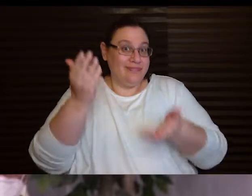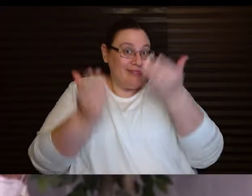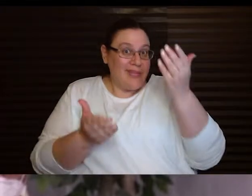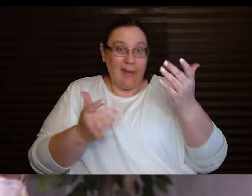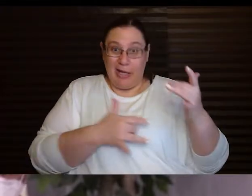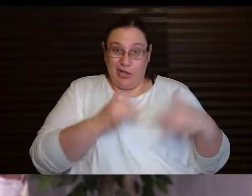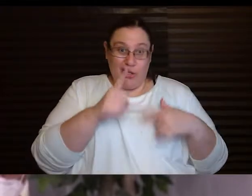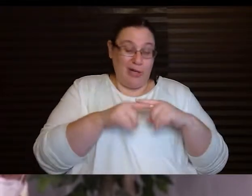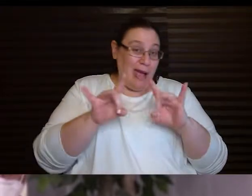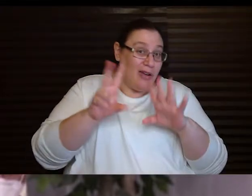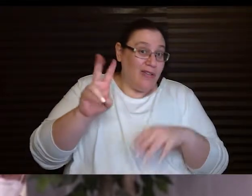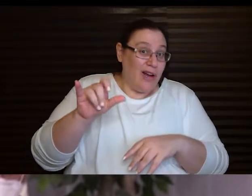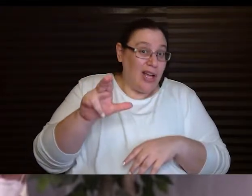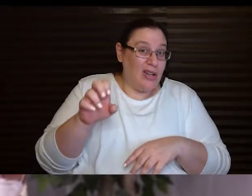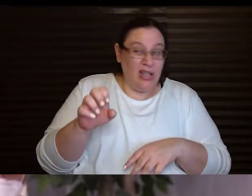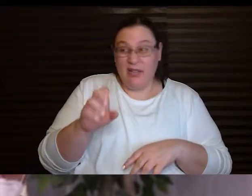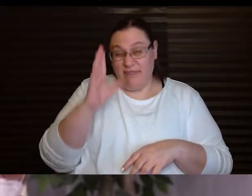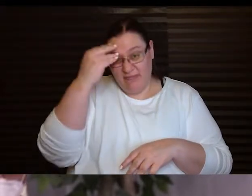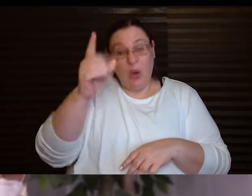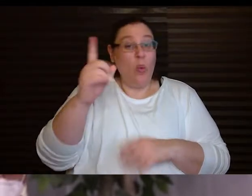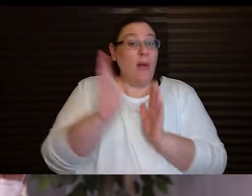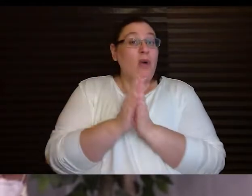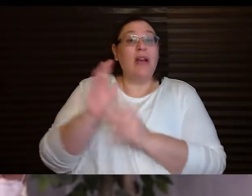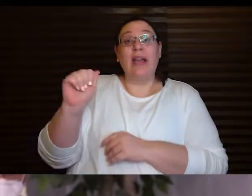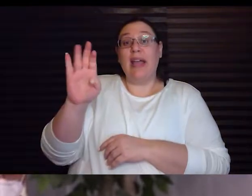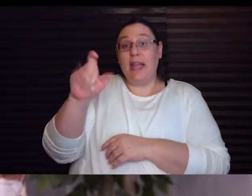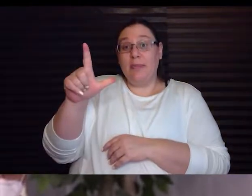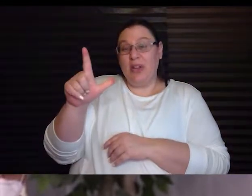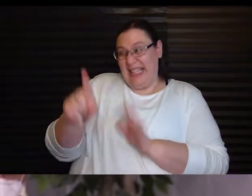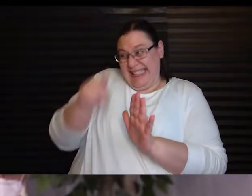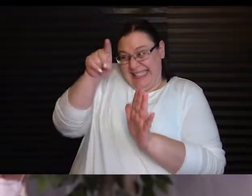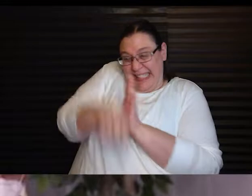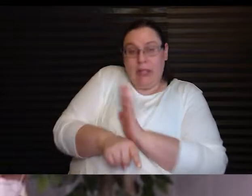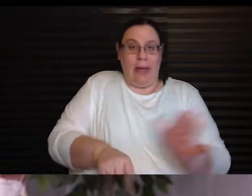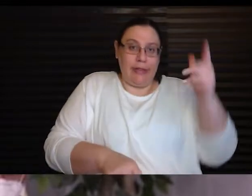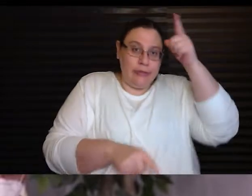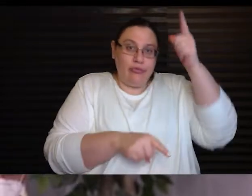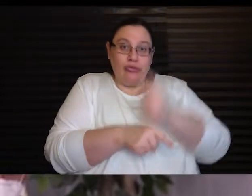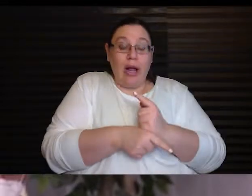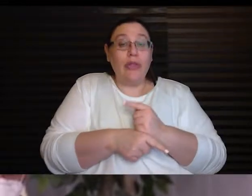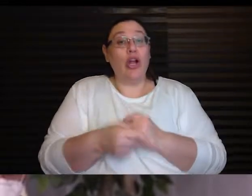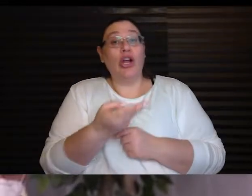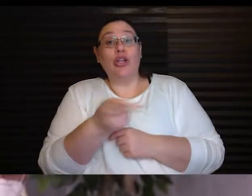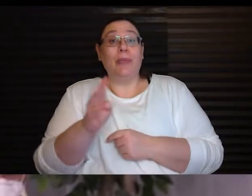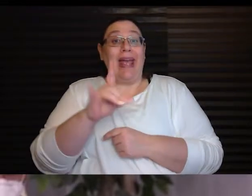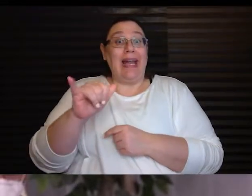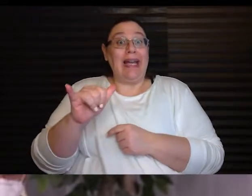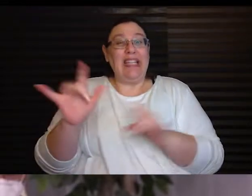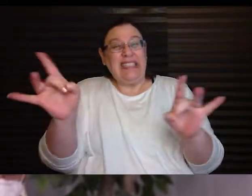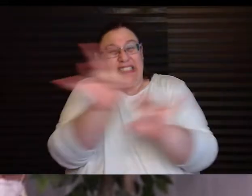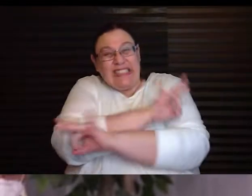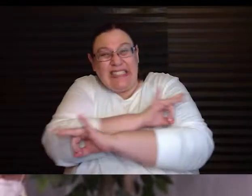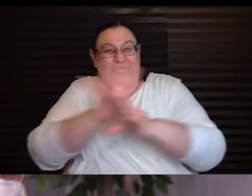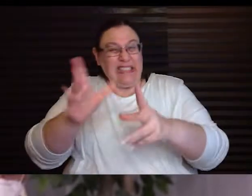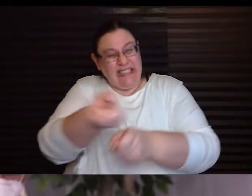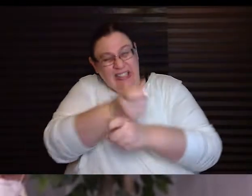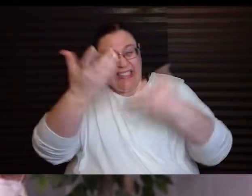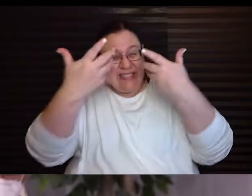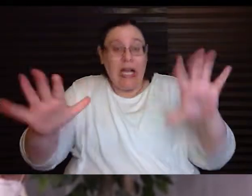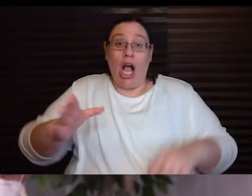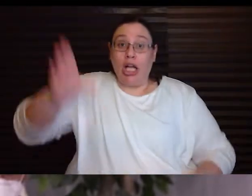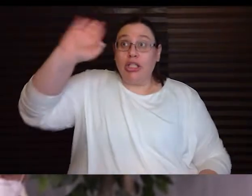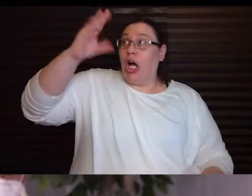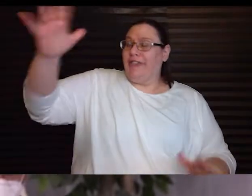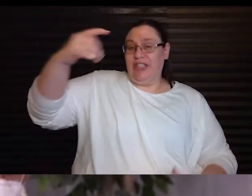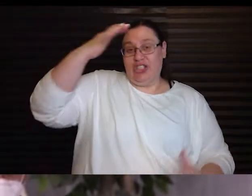Maybe they're worried about violence. How about a book in which Abel is murdered by his own brother, in which humanity is so violent and corrupt that